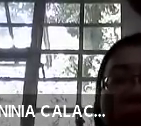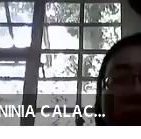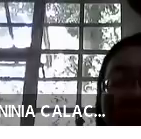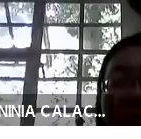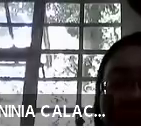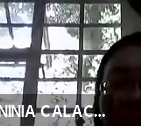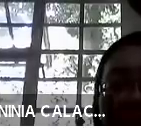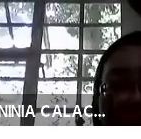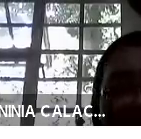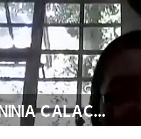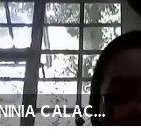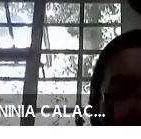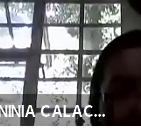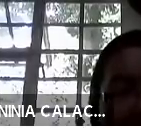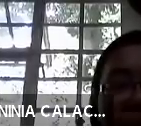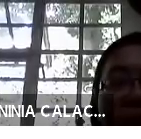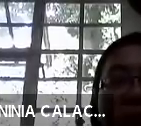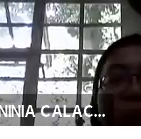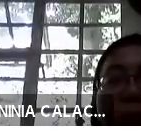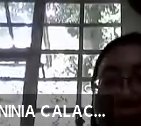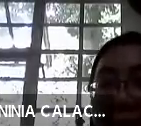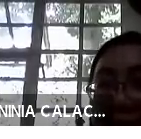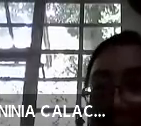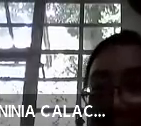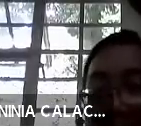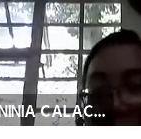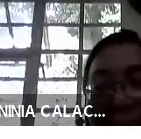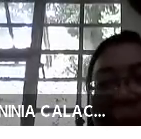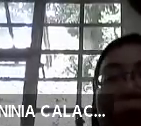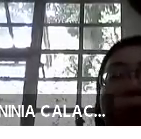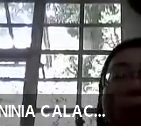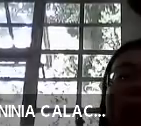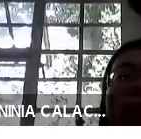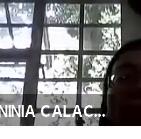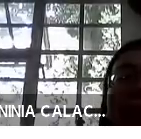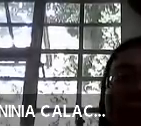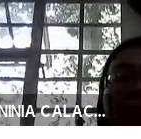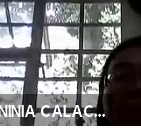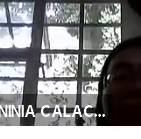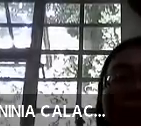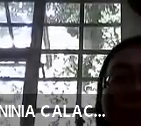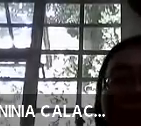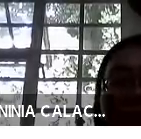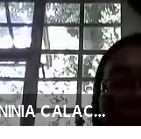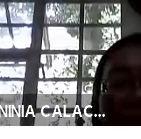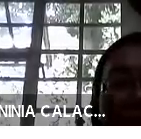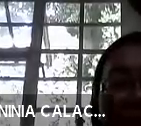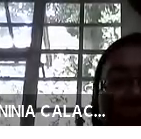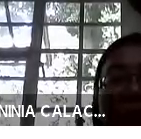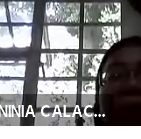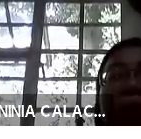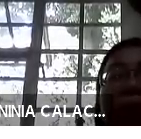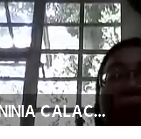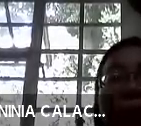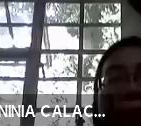in 1990, I started teaching as well in a parochial school. I entered the civil law.